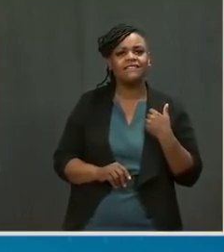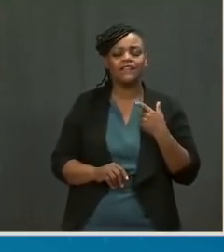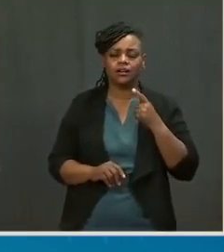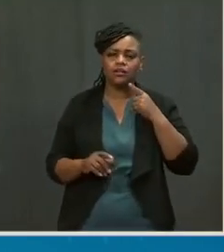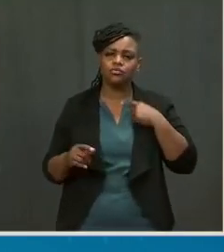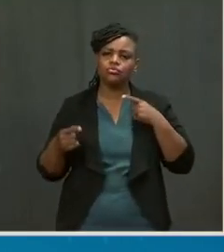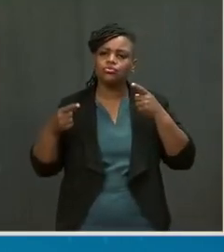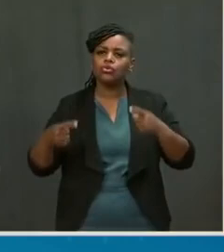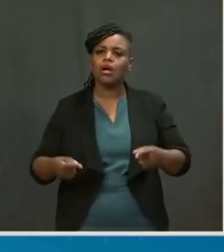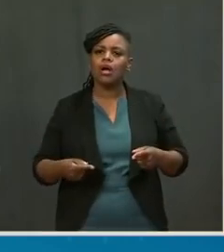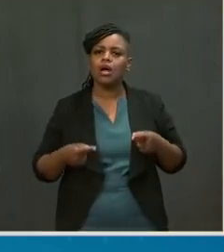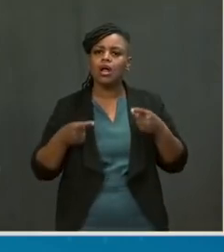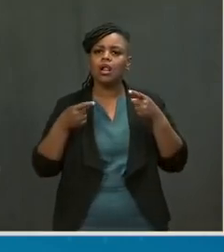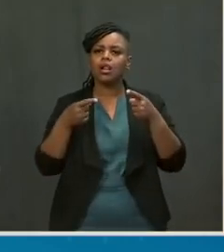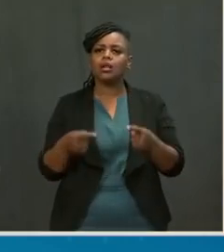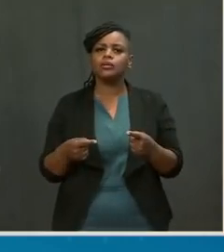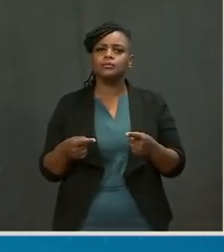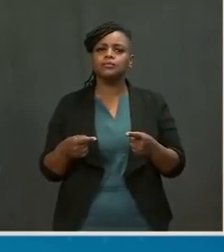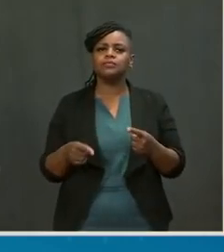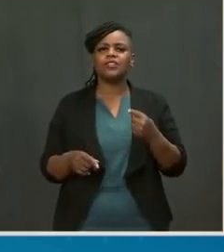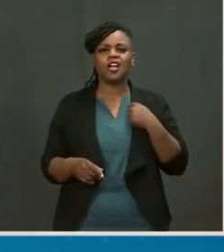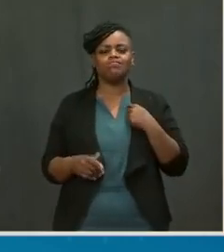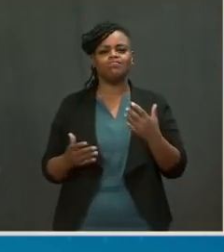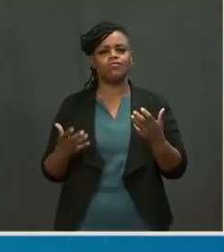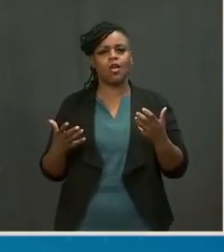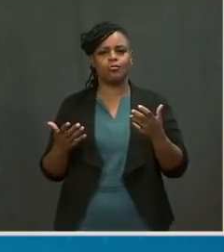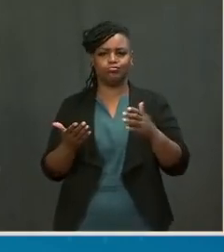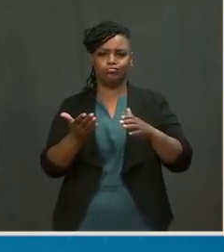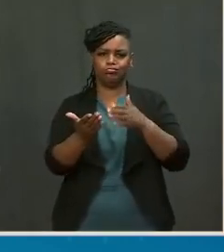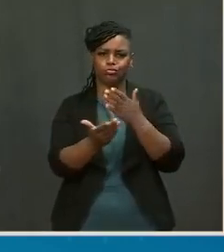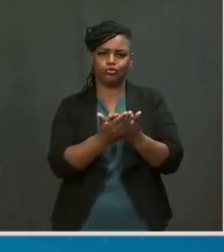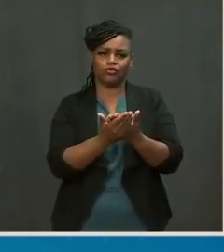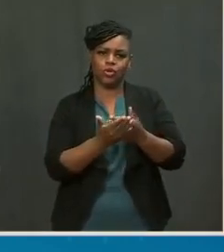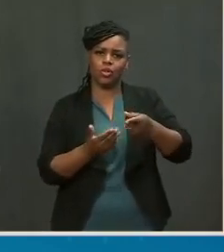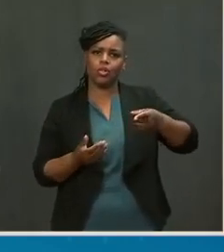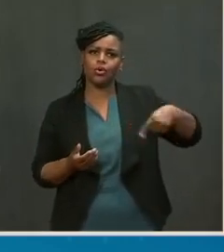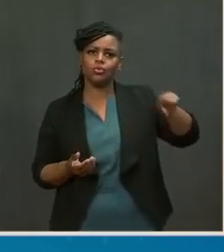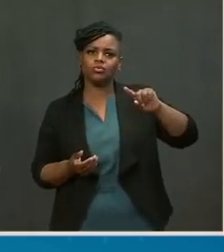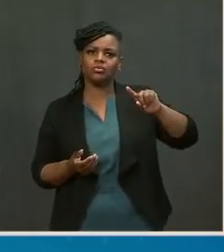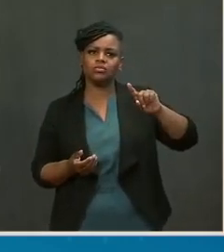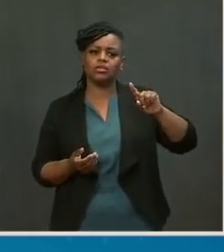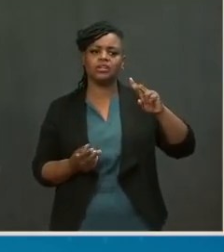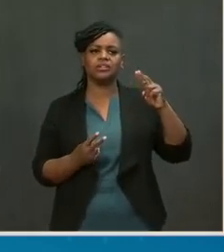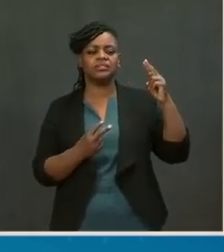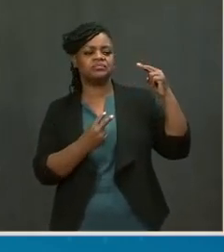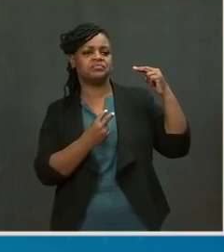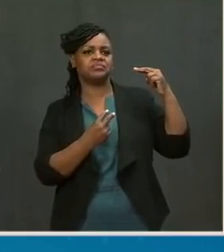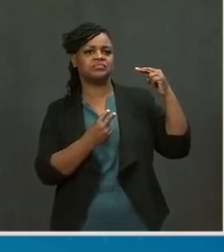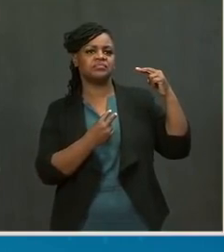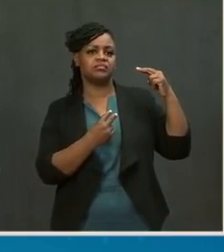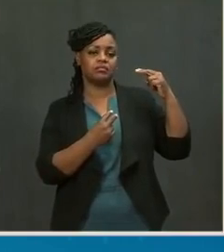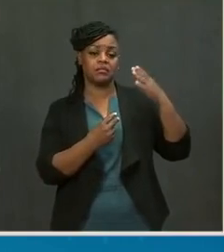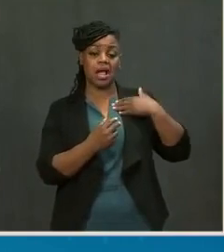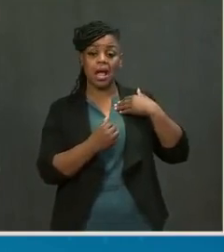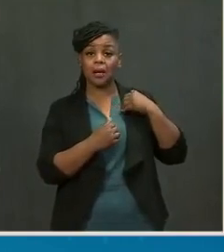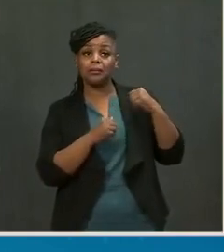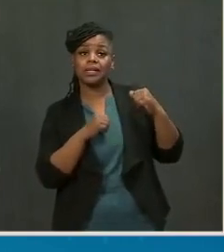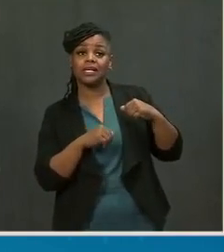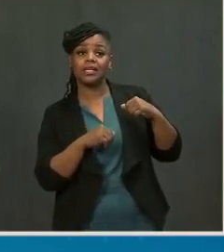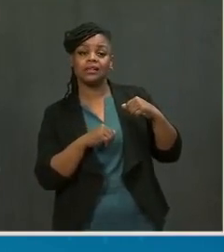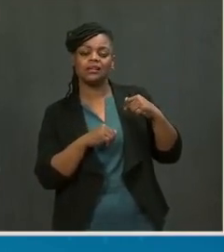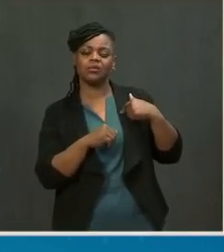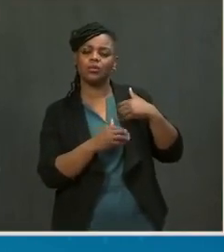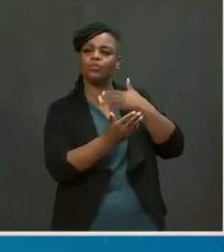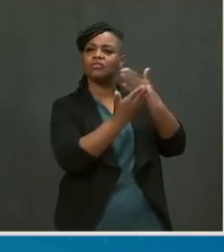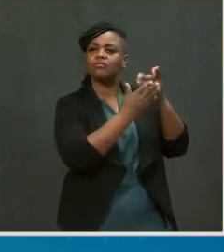my desire to prove to those who questioned my capabilities. I was determined to learn as much as